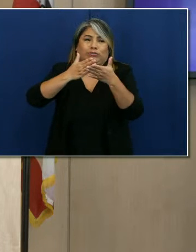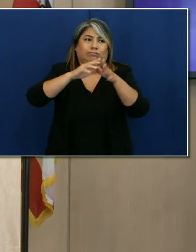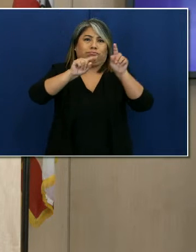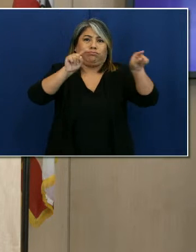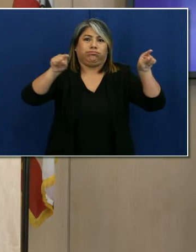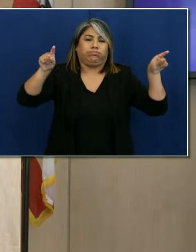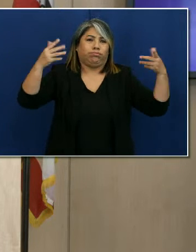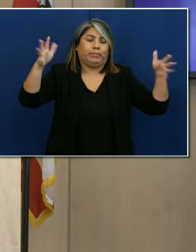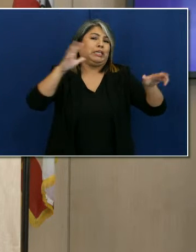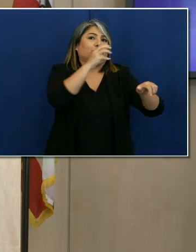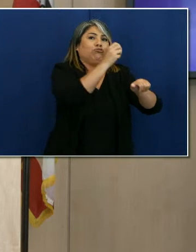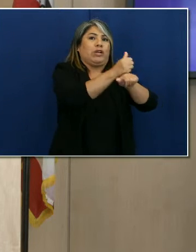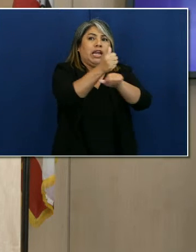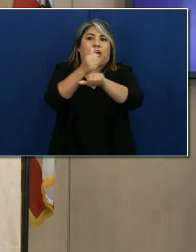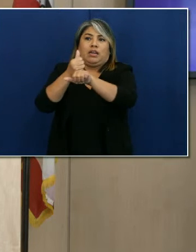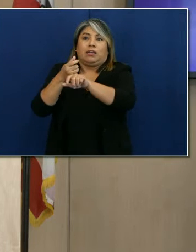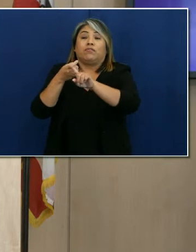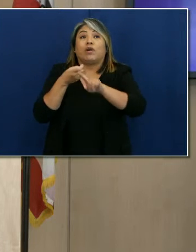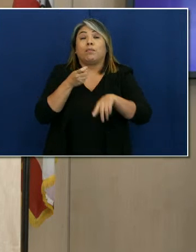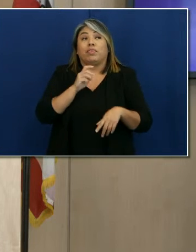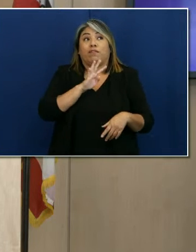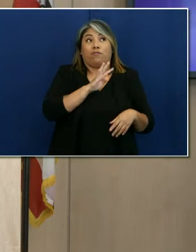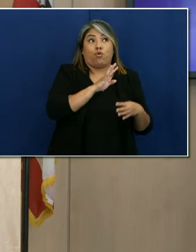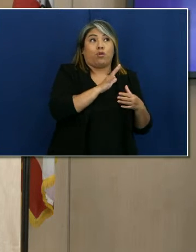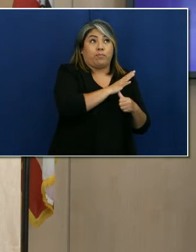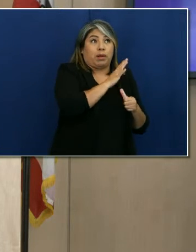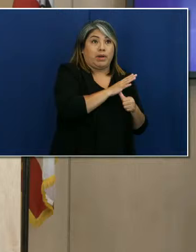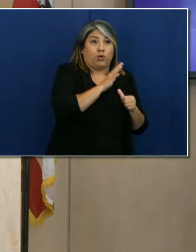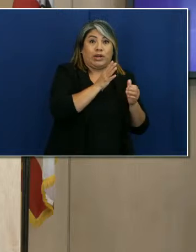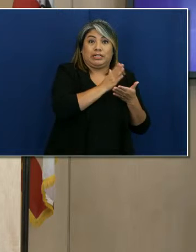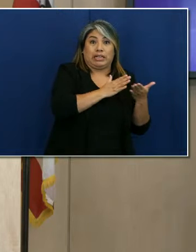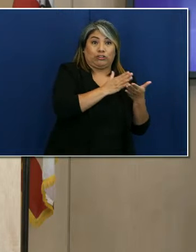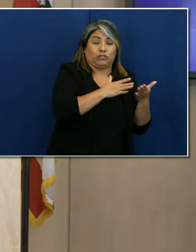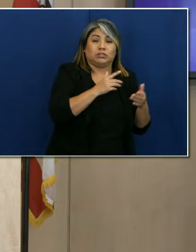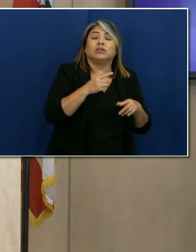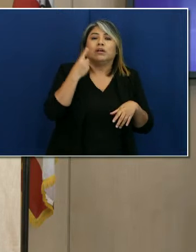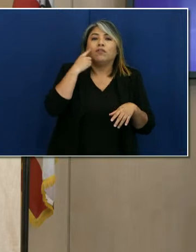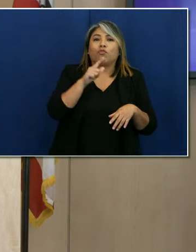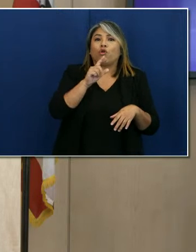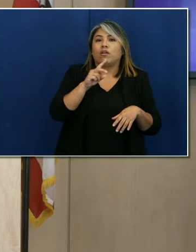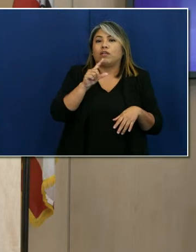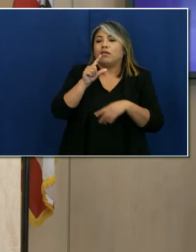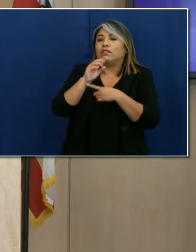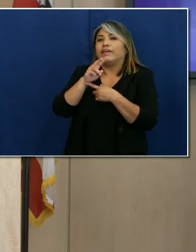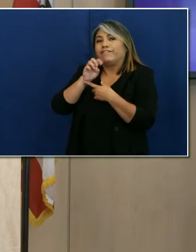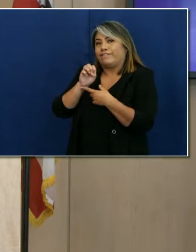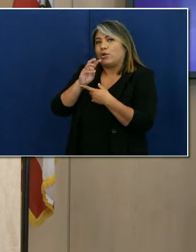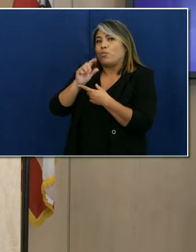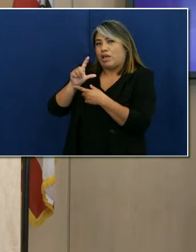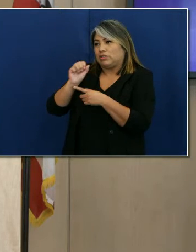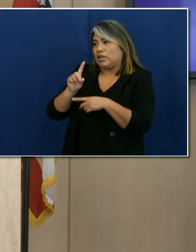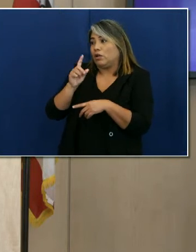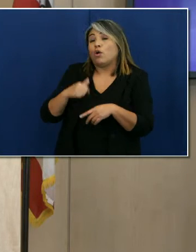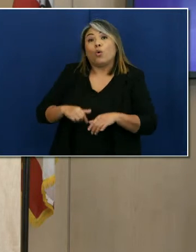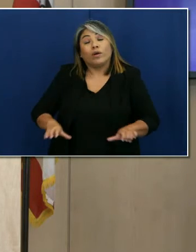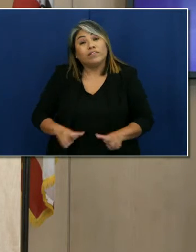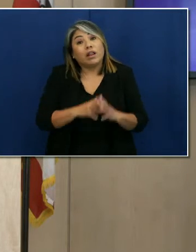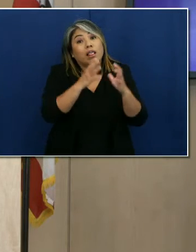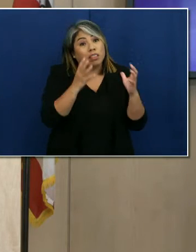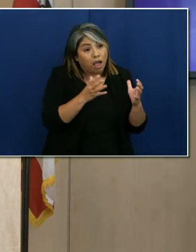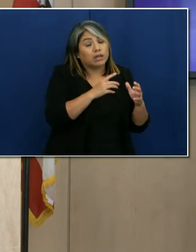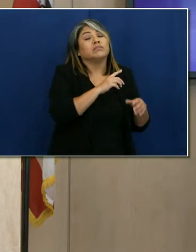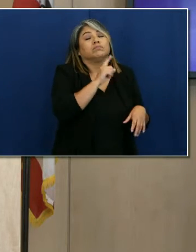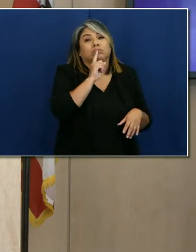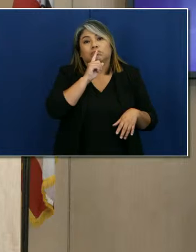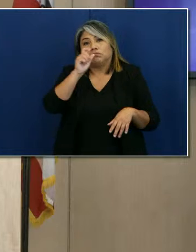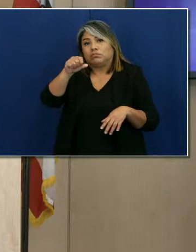been created out of the 4 primary sectors for Live Well San Diego. So we've done a lot, but we will be looking